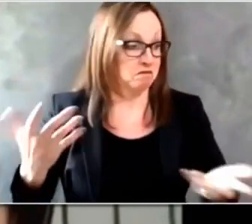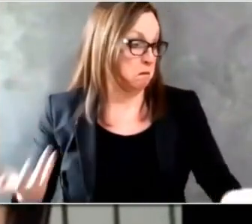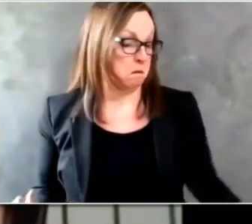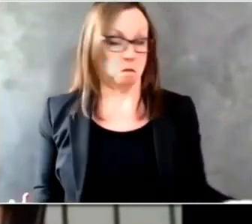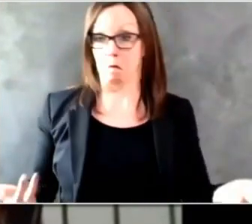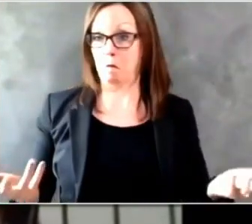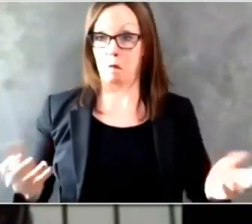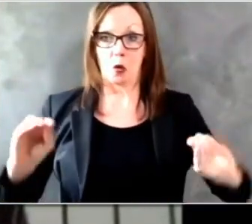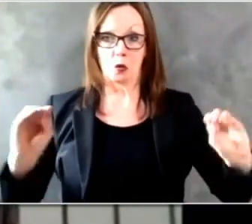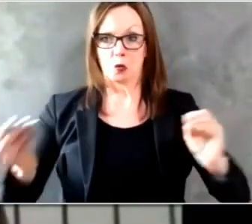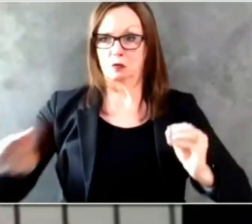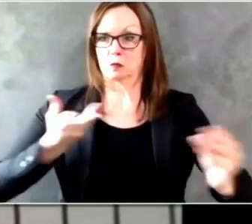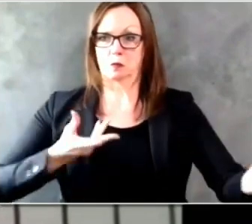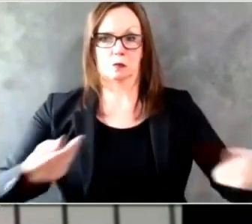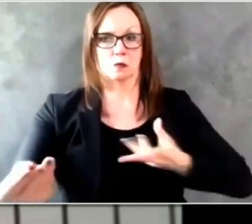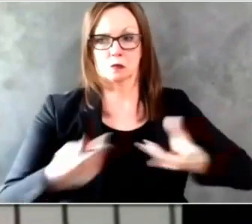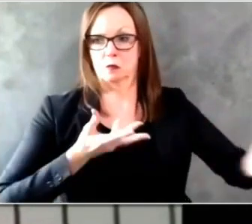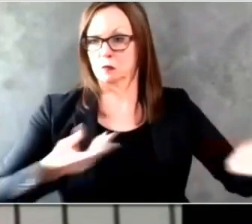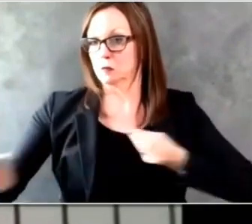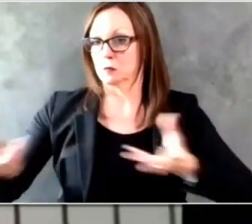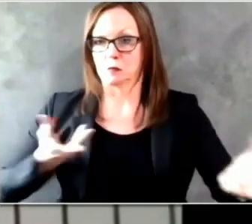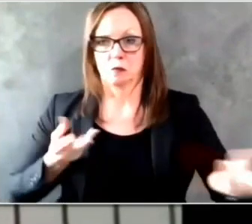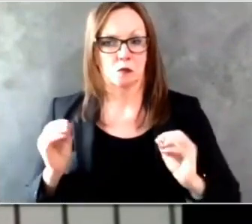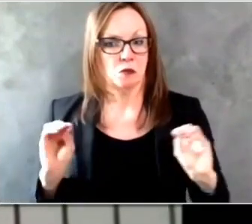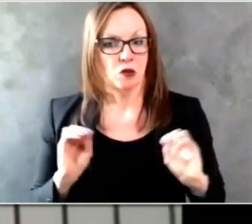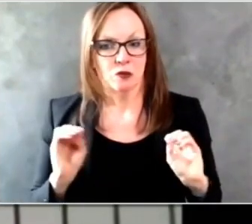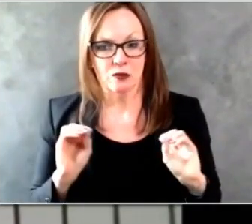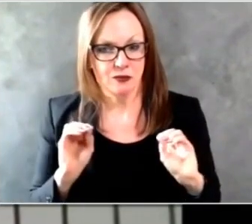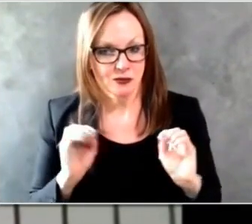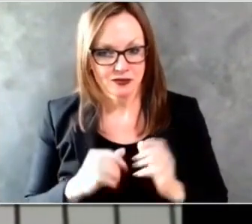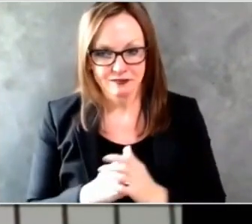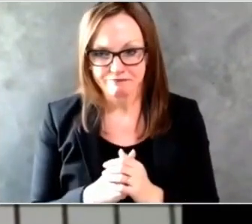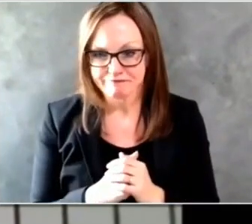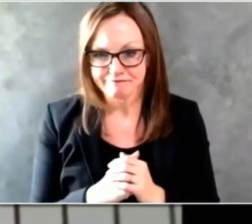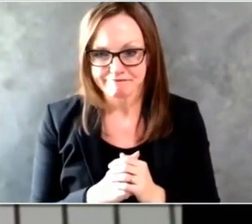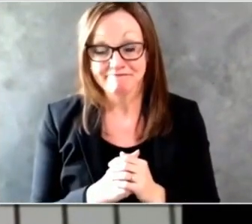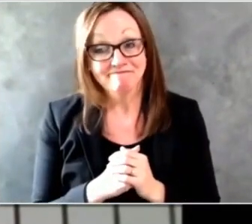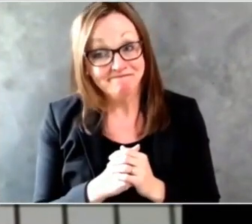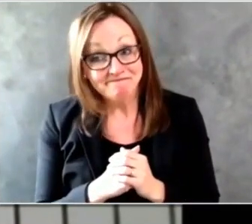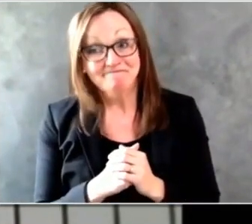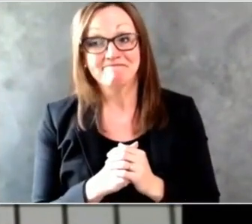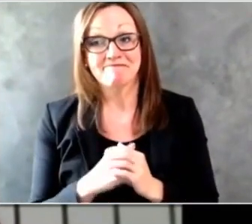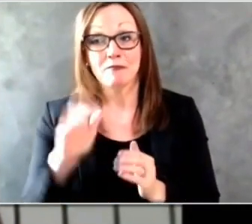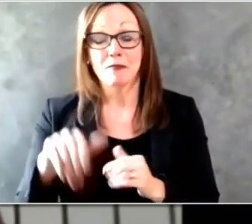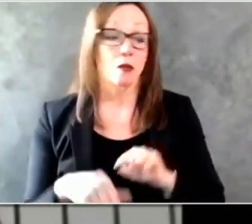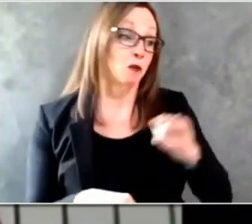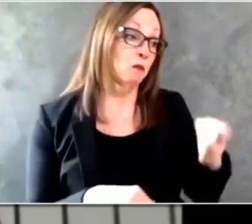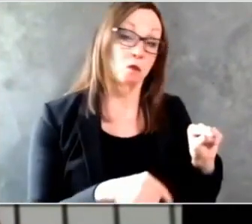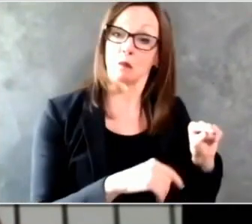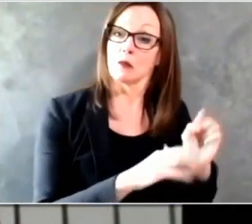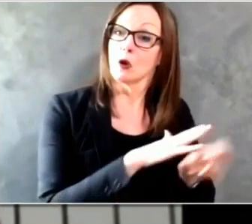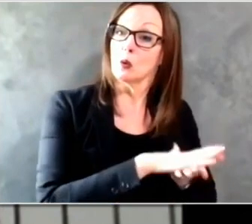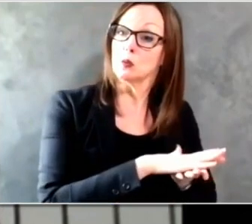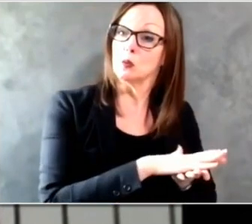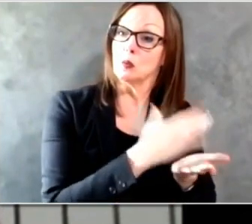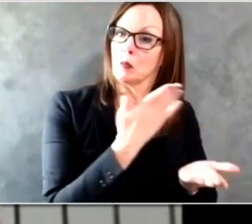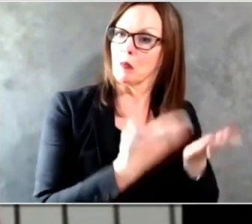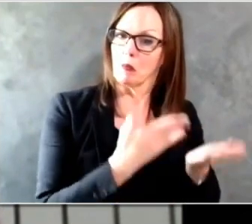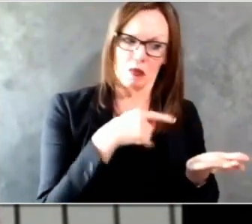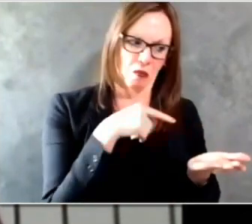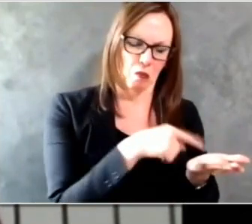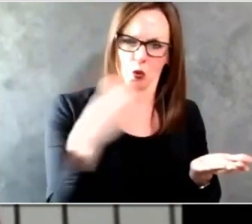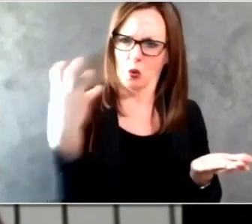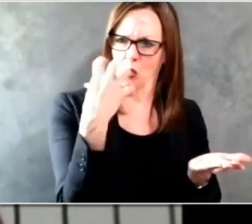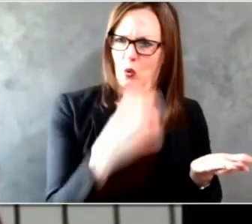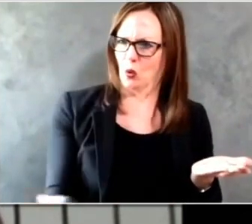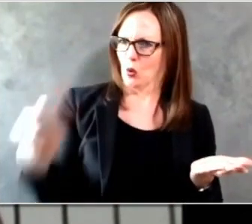coming back in the fall in some instances. So it is really a quandary to be sure. And, you